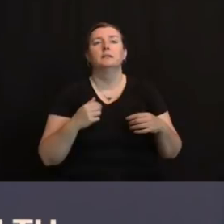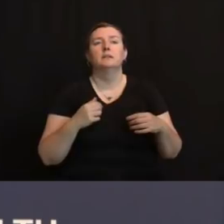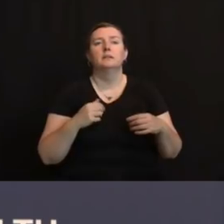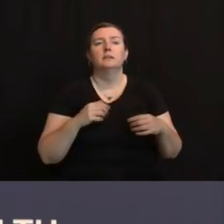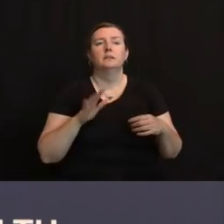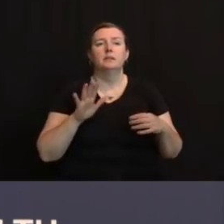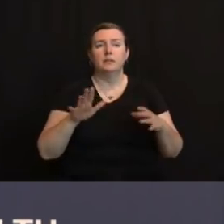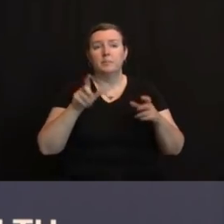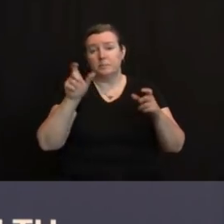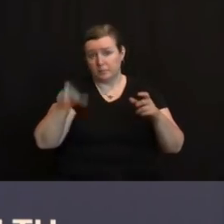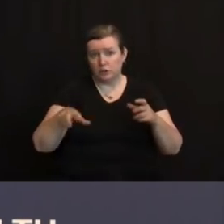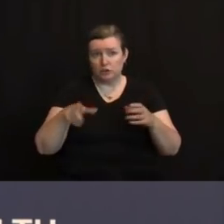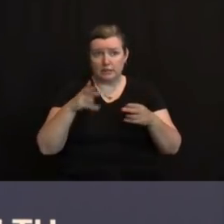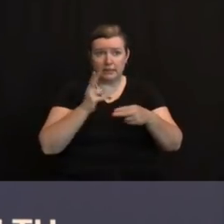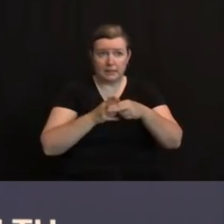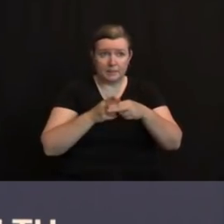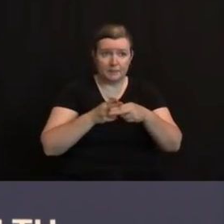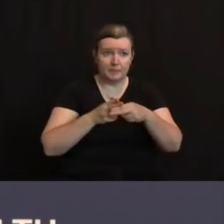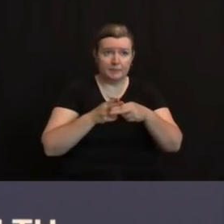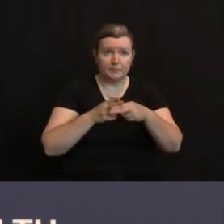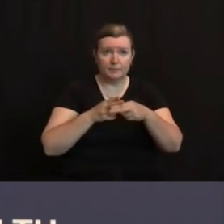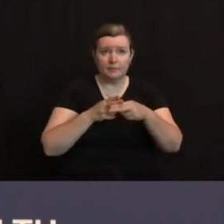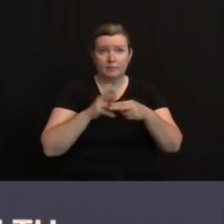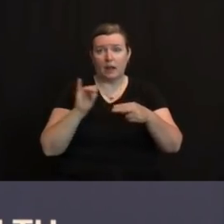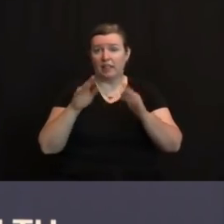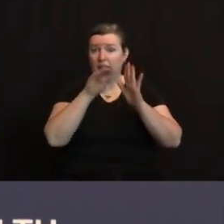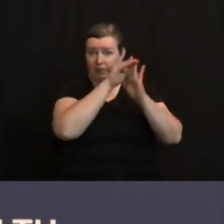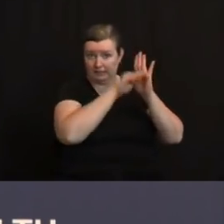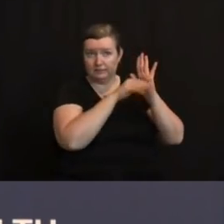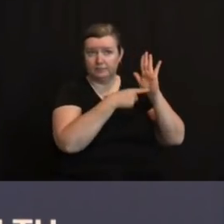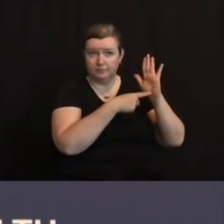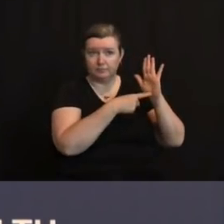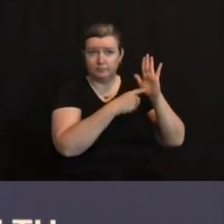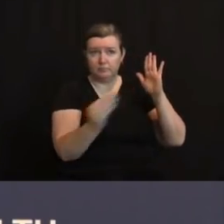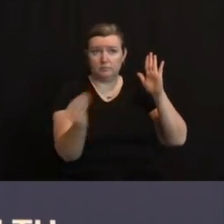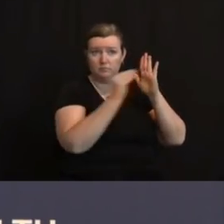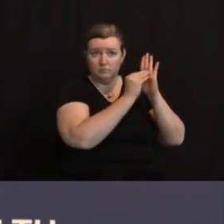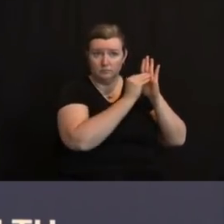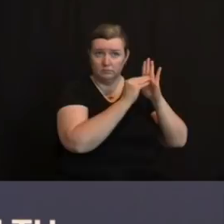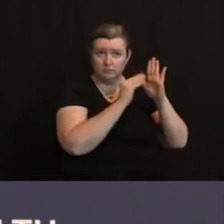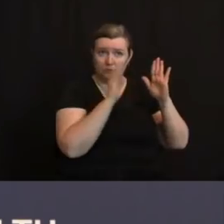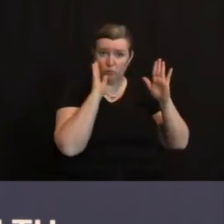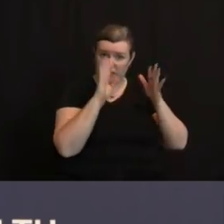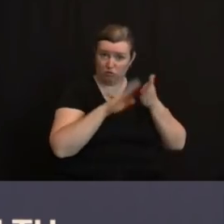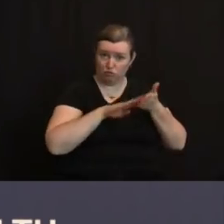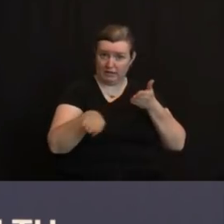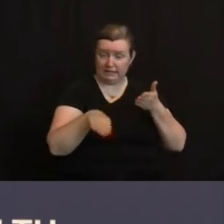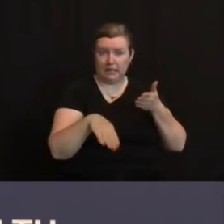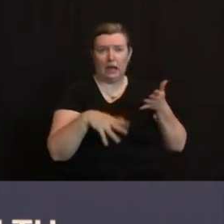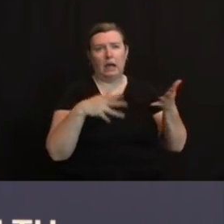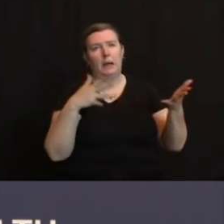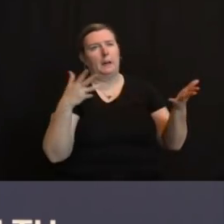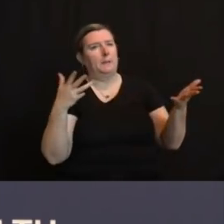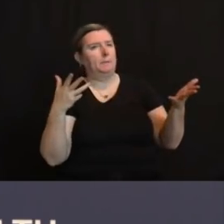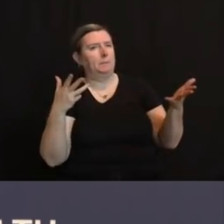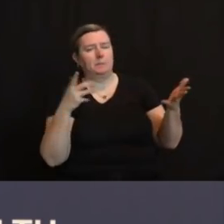guarantee release. So I want to make sure folks know that. Under the executive order that we